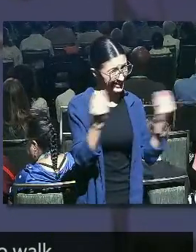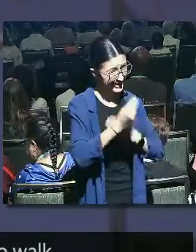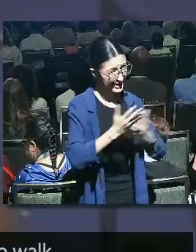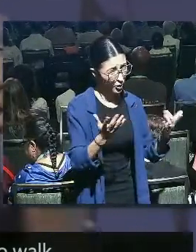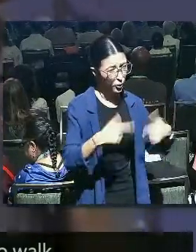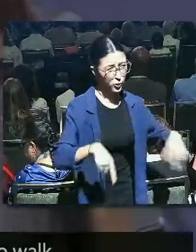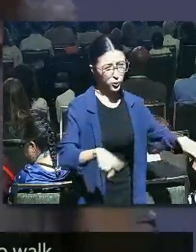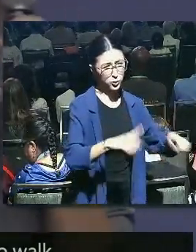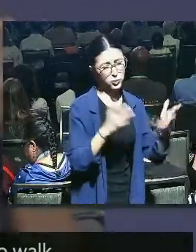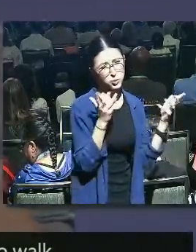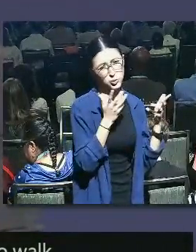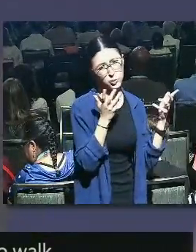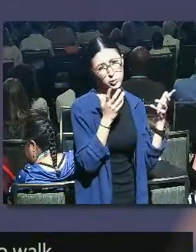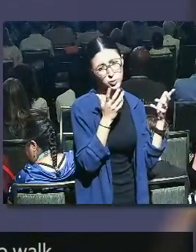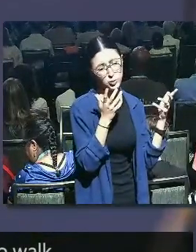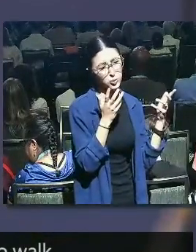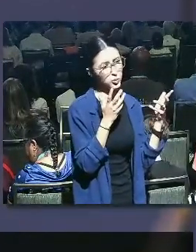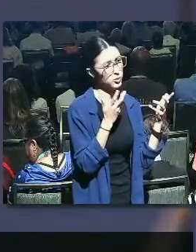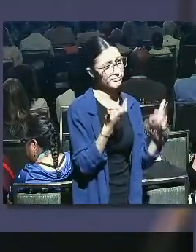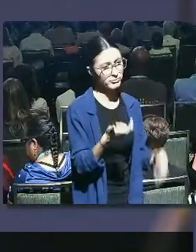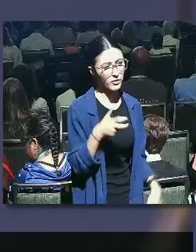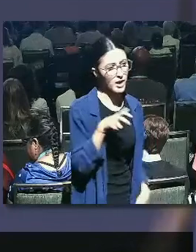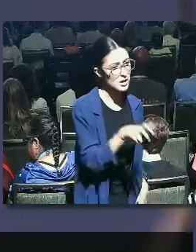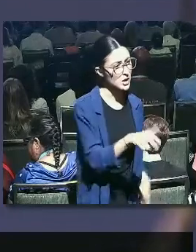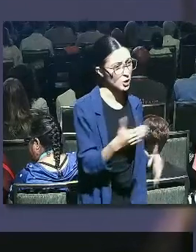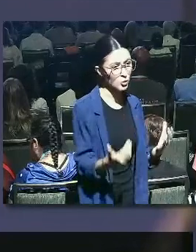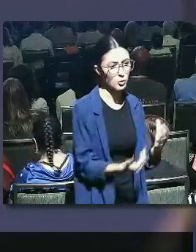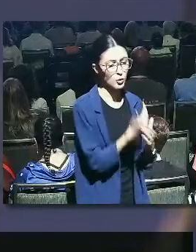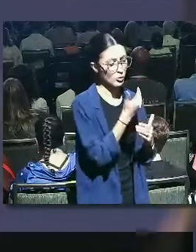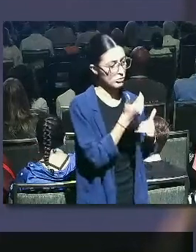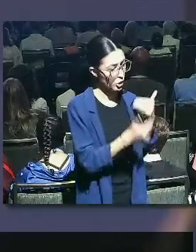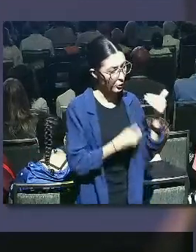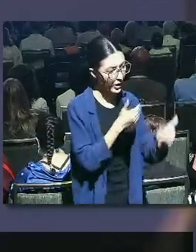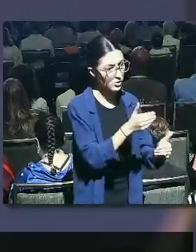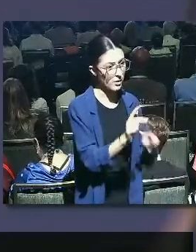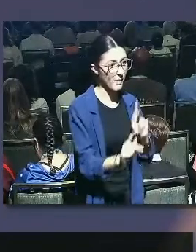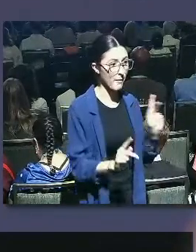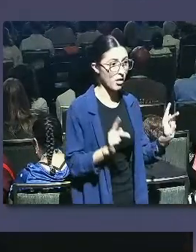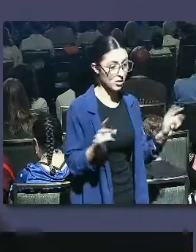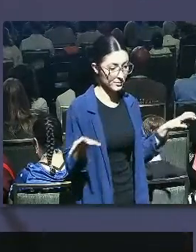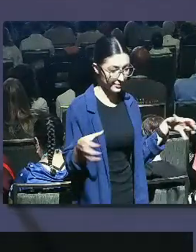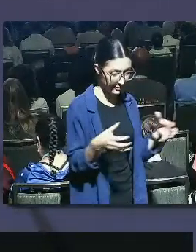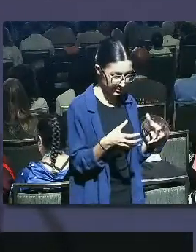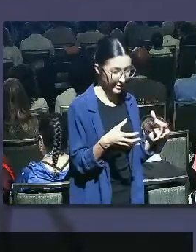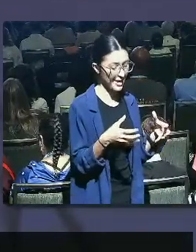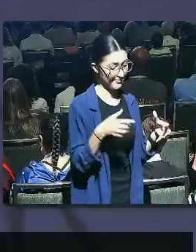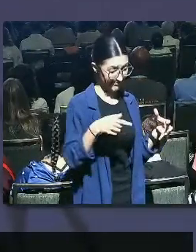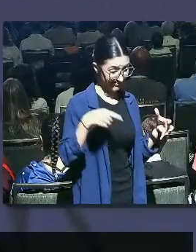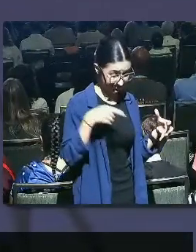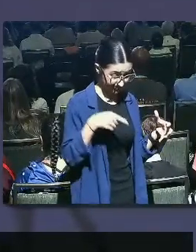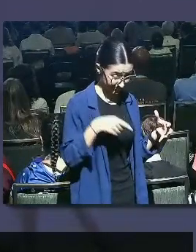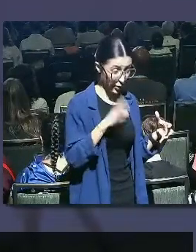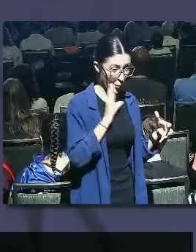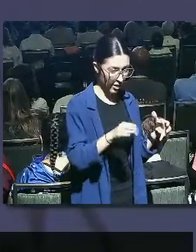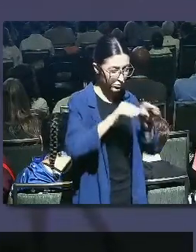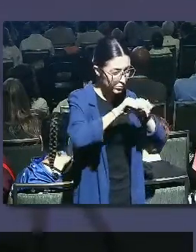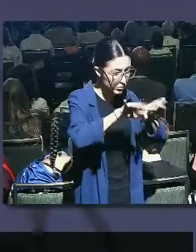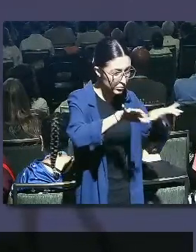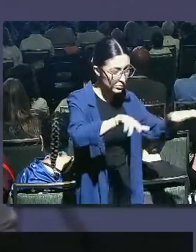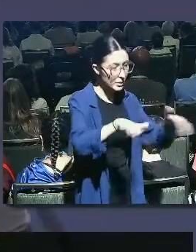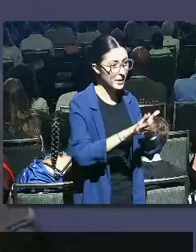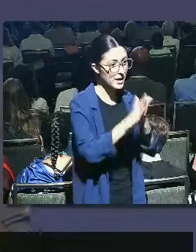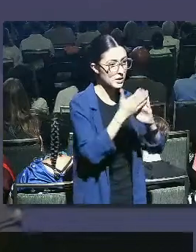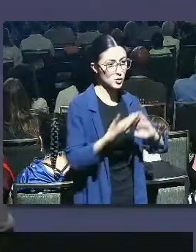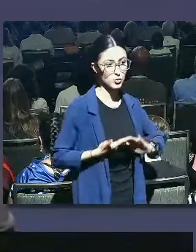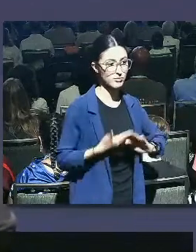are investing in a new generation of people who help to bring shalom wherever they go. So